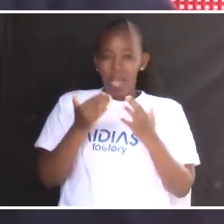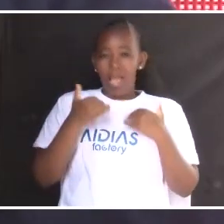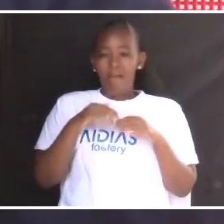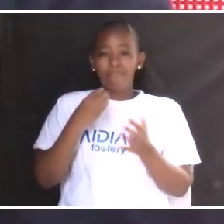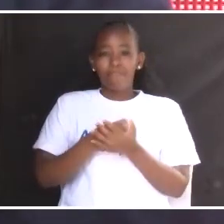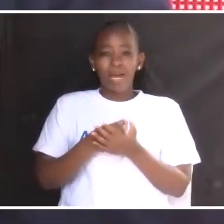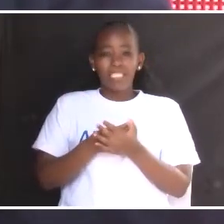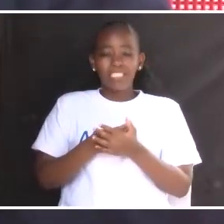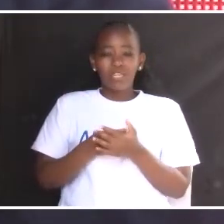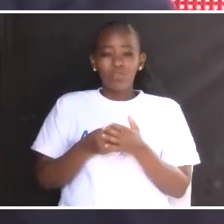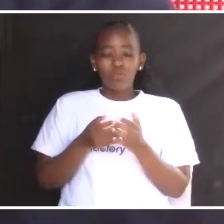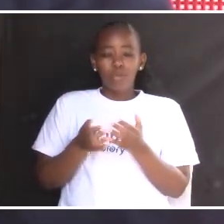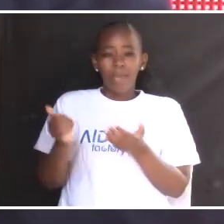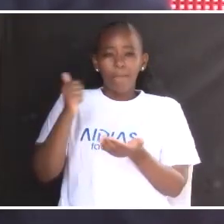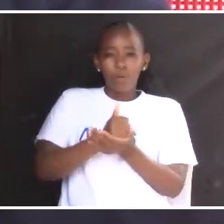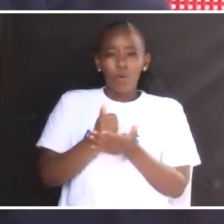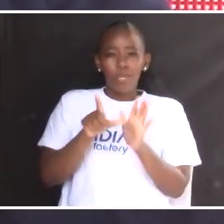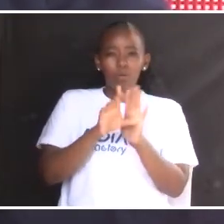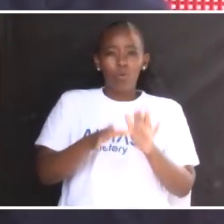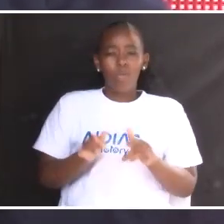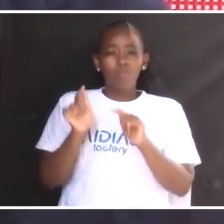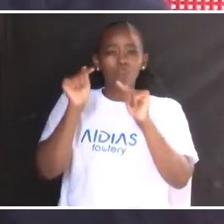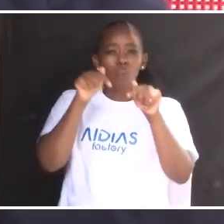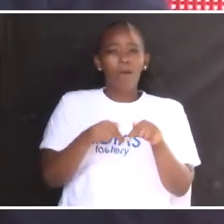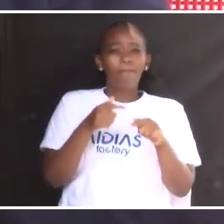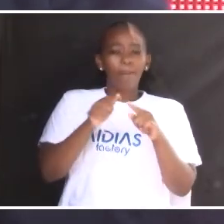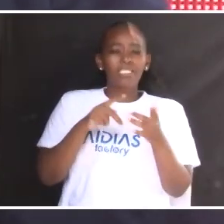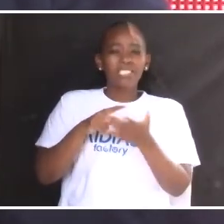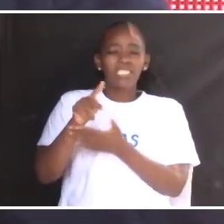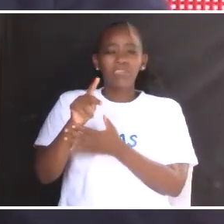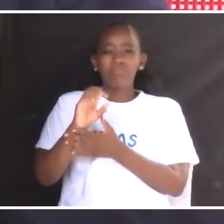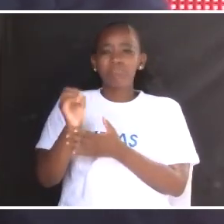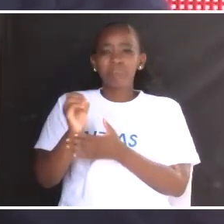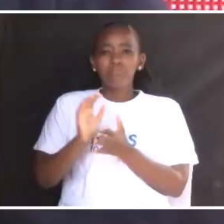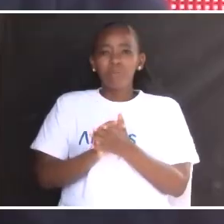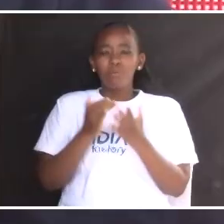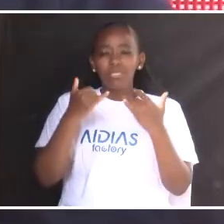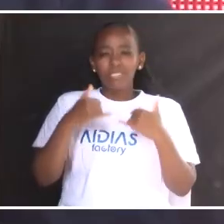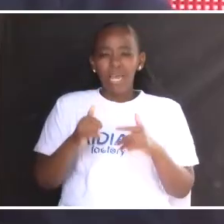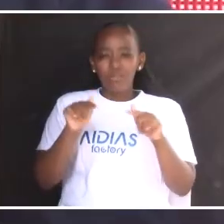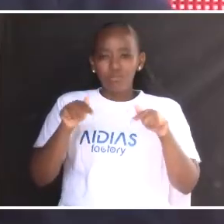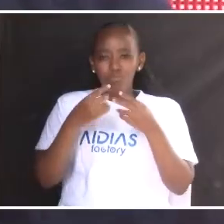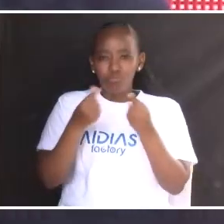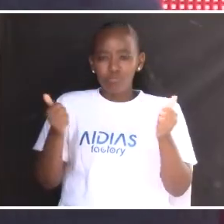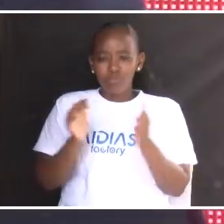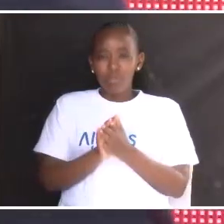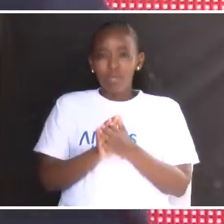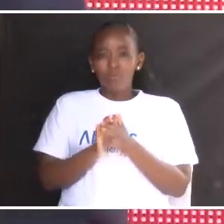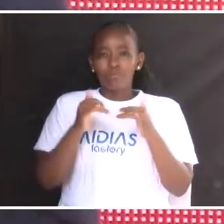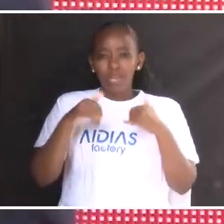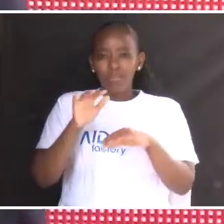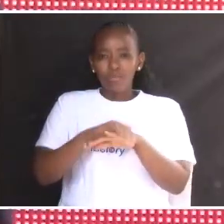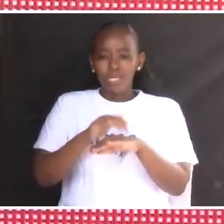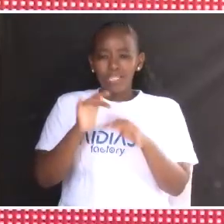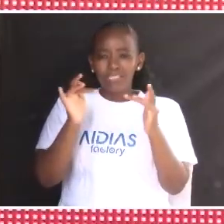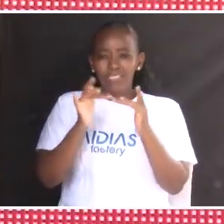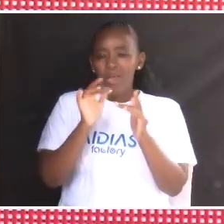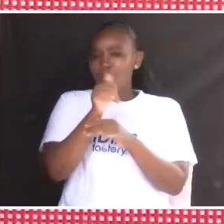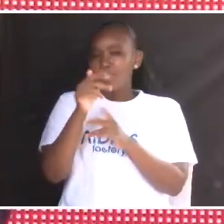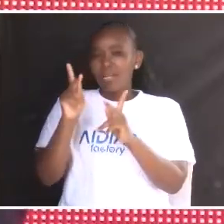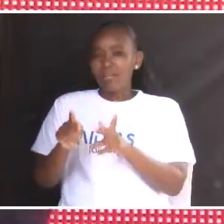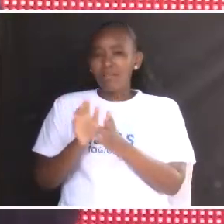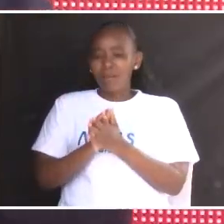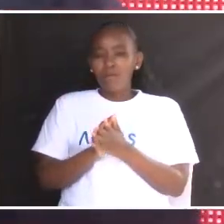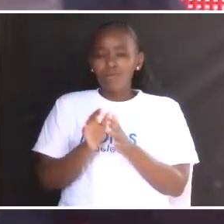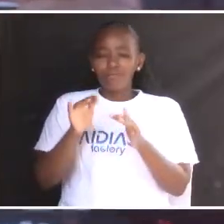have money to hire a lawyer. You come to us, we will not charge you. We will try to resolve the dispute we'll try to get in touch with the other person. We'll put you in